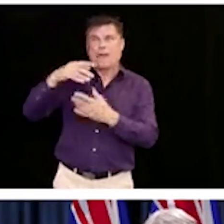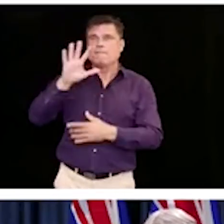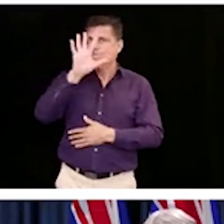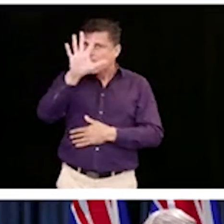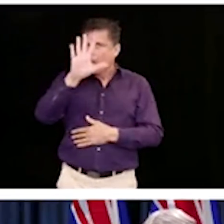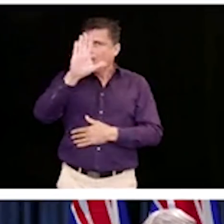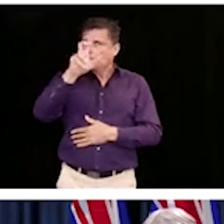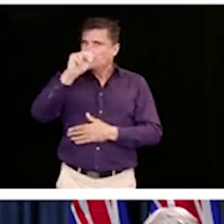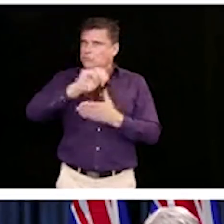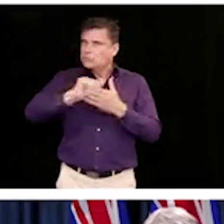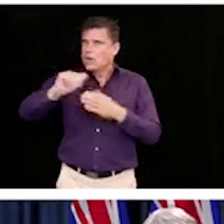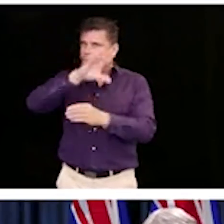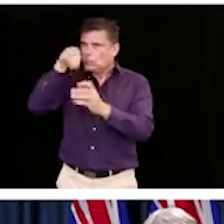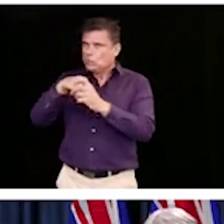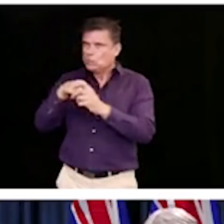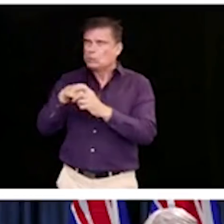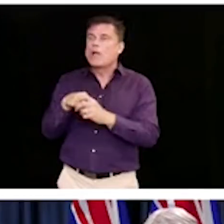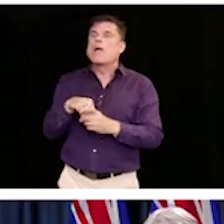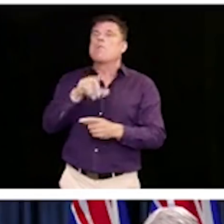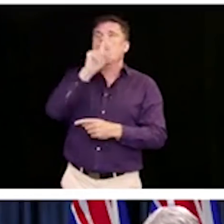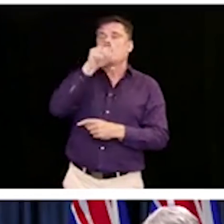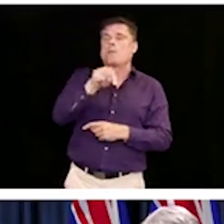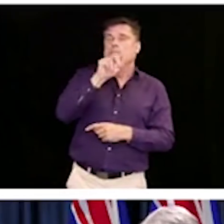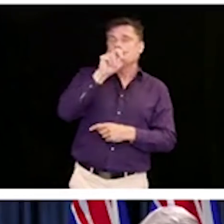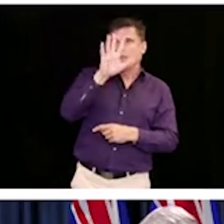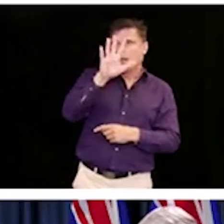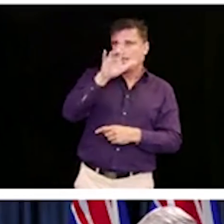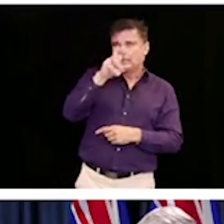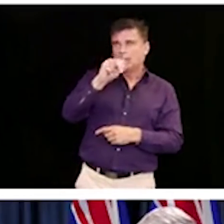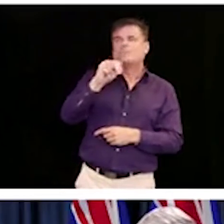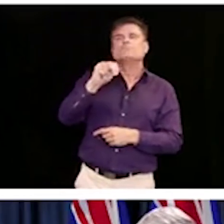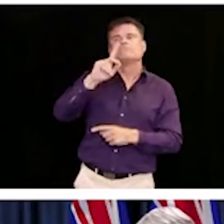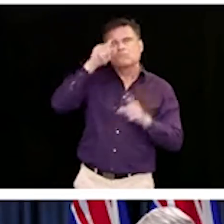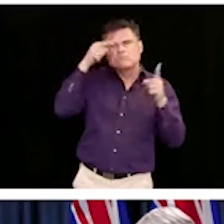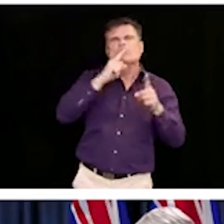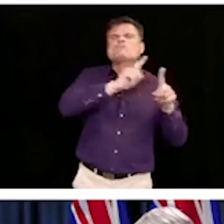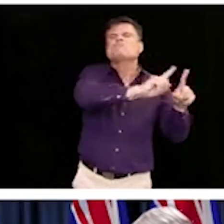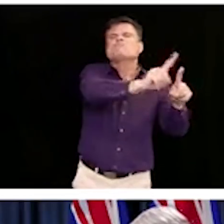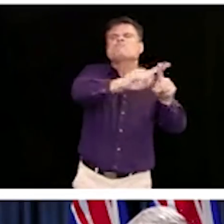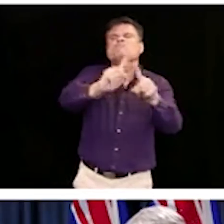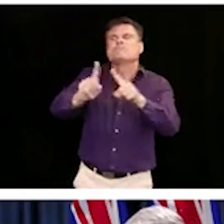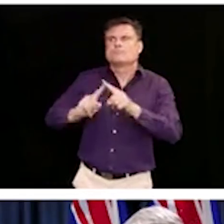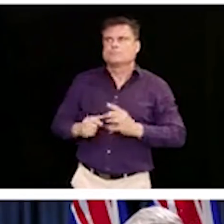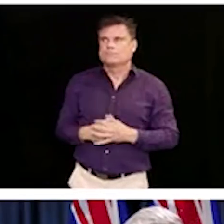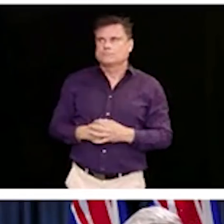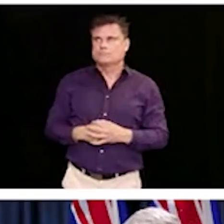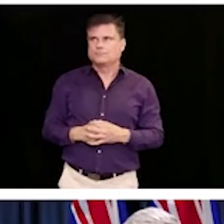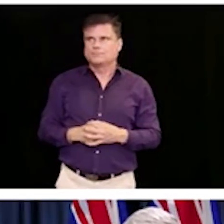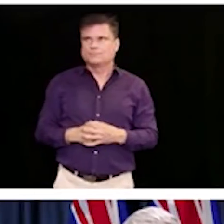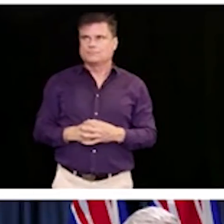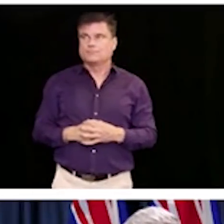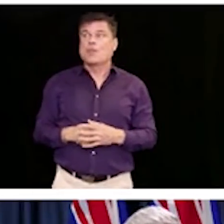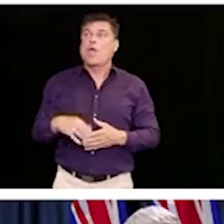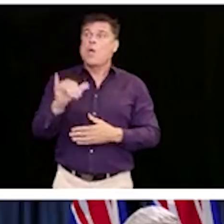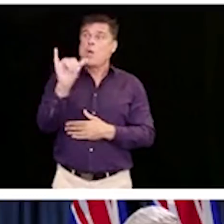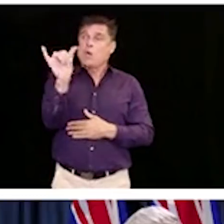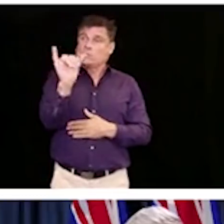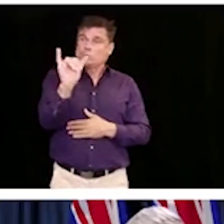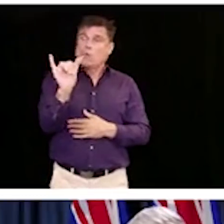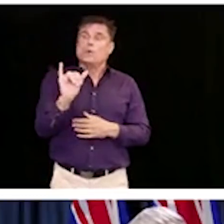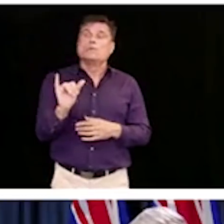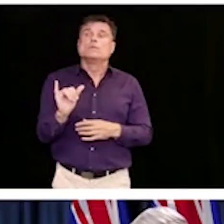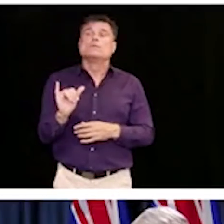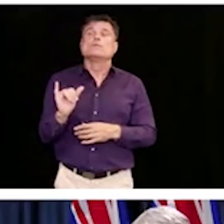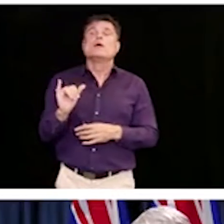$1.3 billion that I just ran through for tax credits and other tax and relief payments. And then, while not directly impacting the